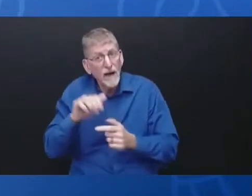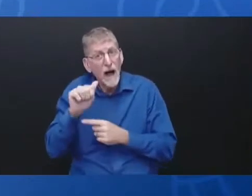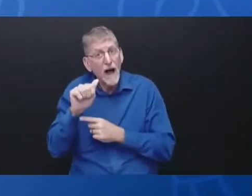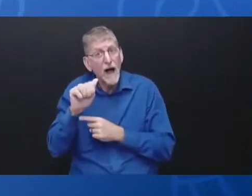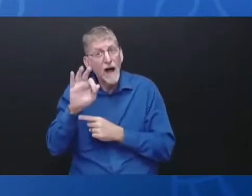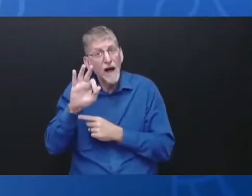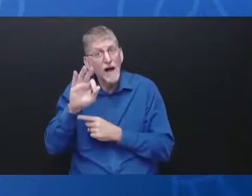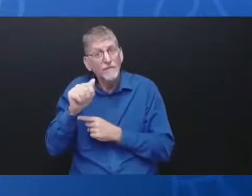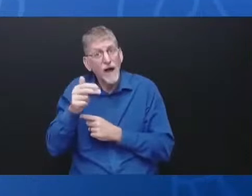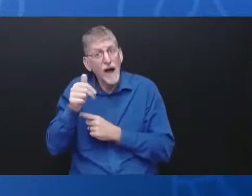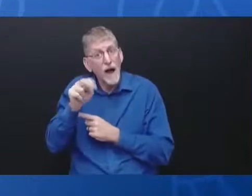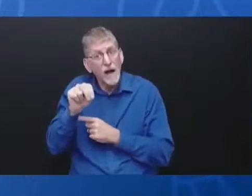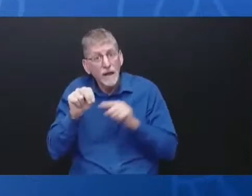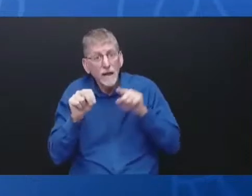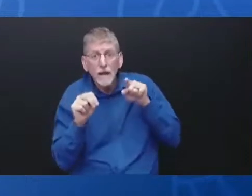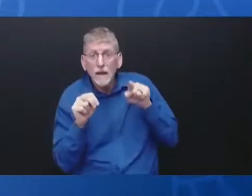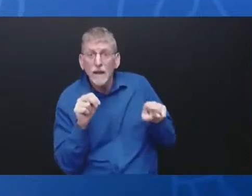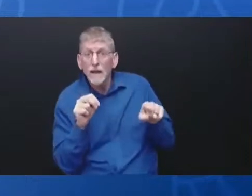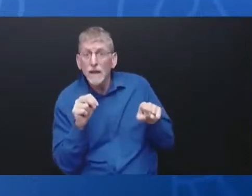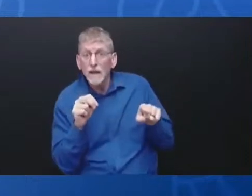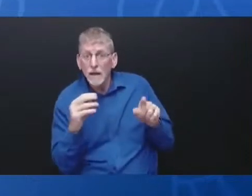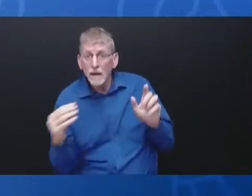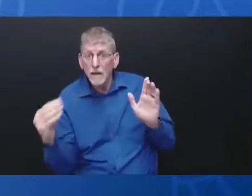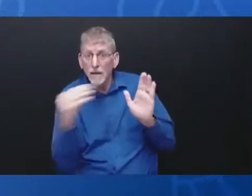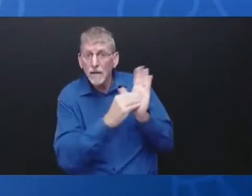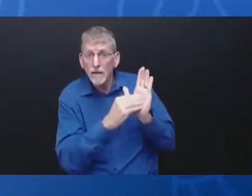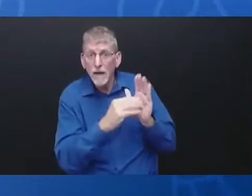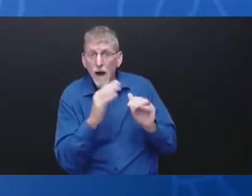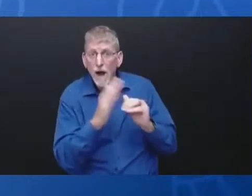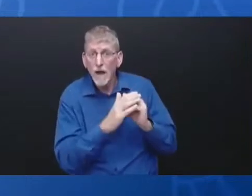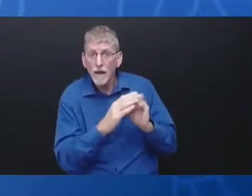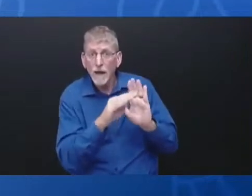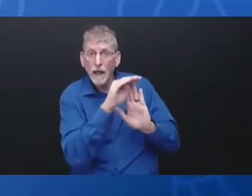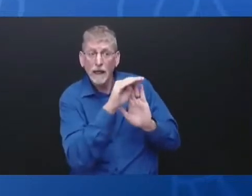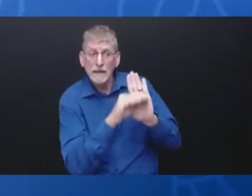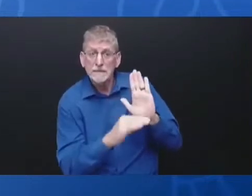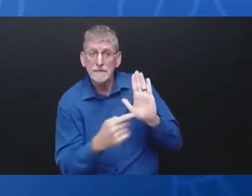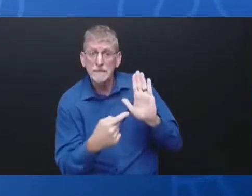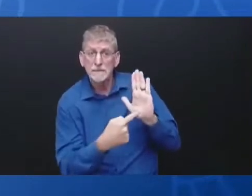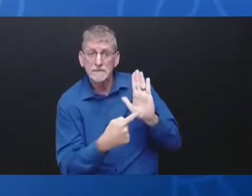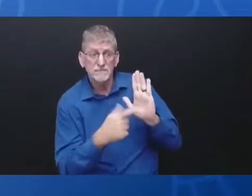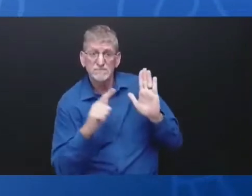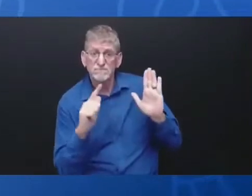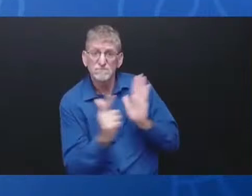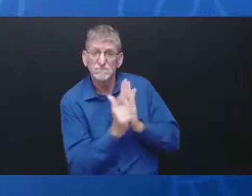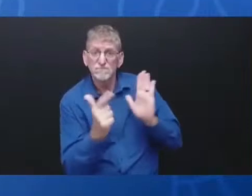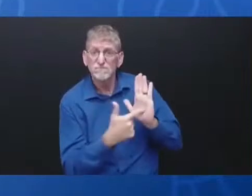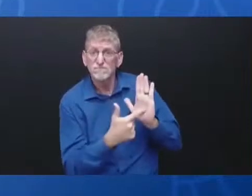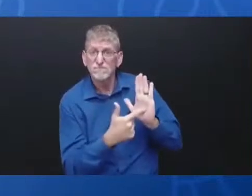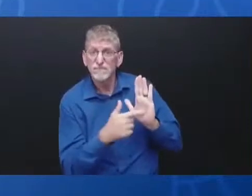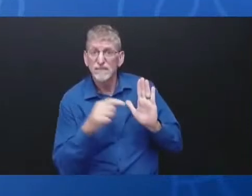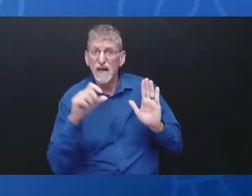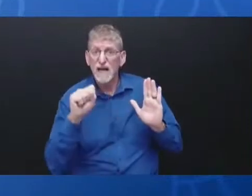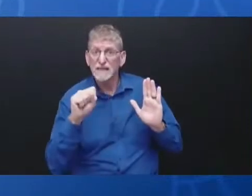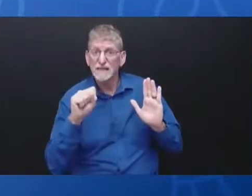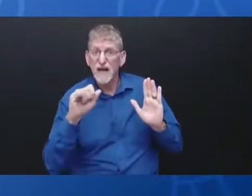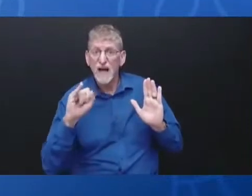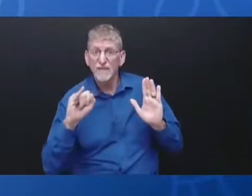that legitimate SIVs who were approved by the State Department during the fall